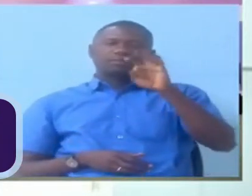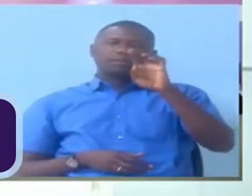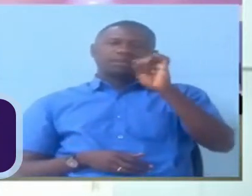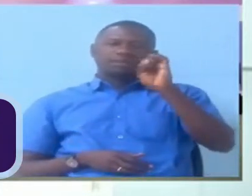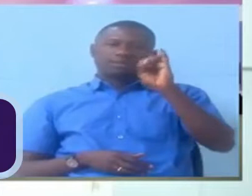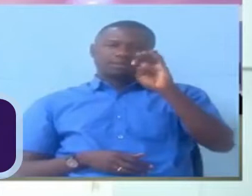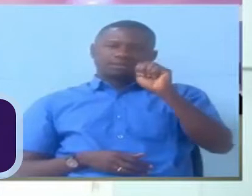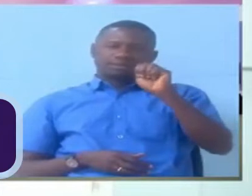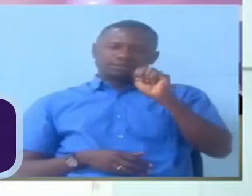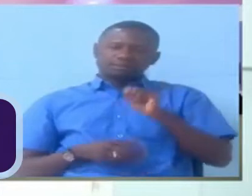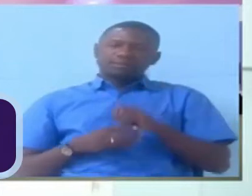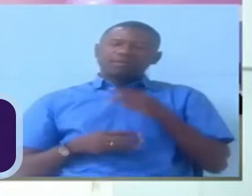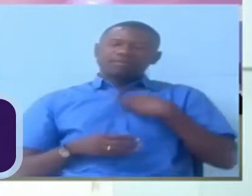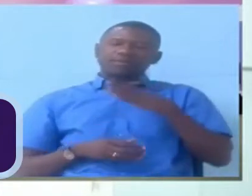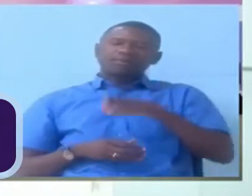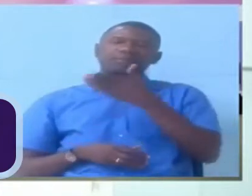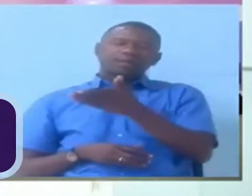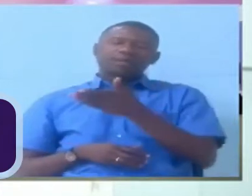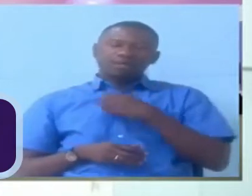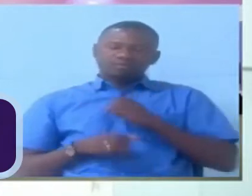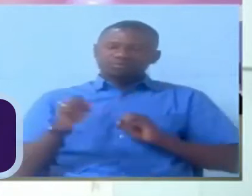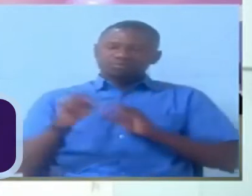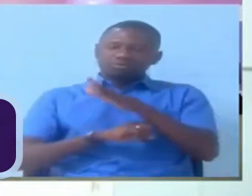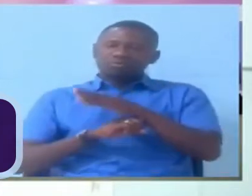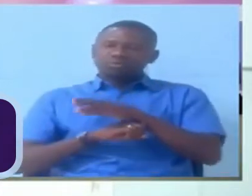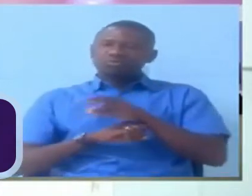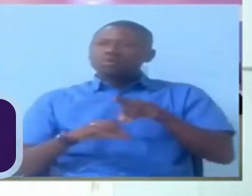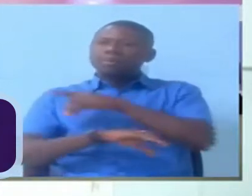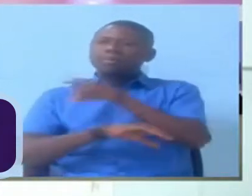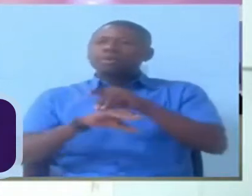what? And in English? English.